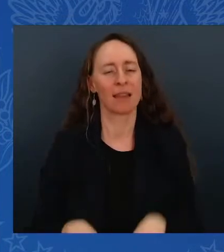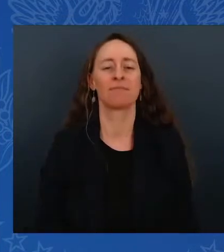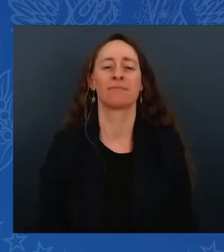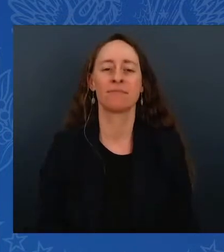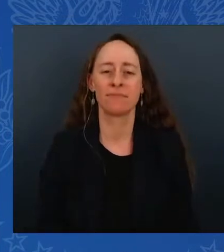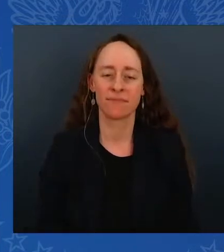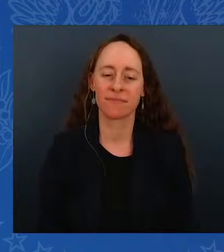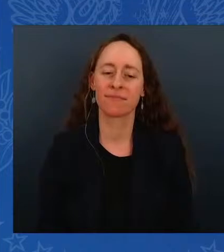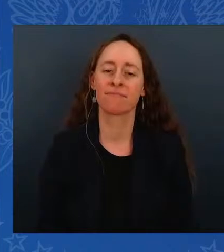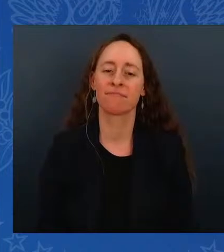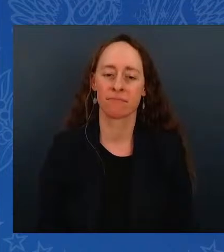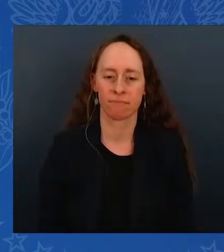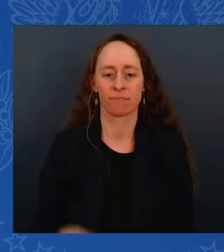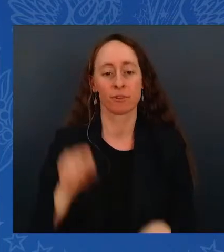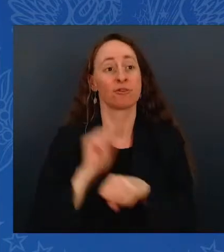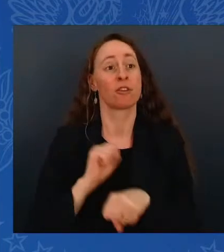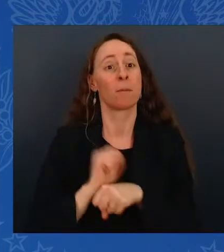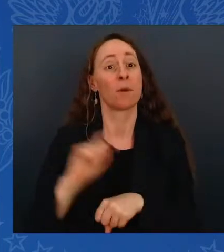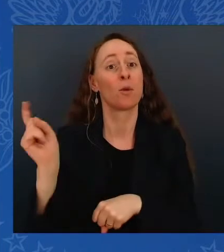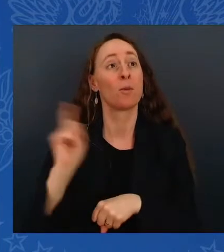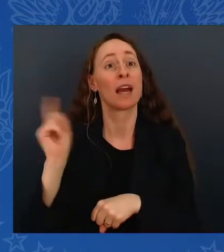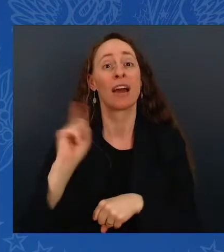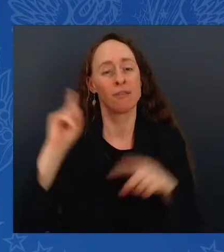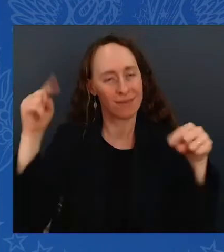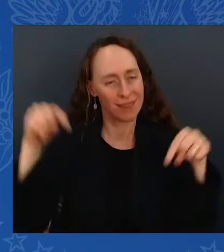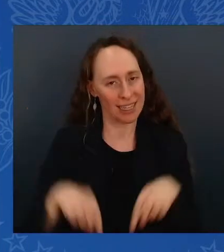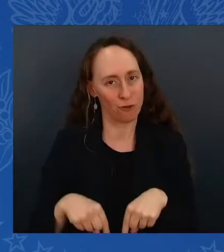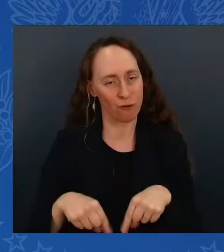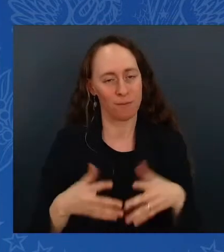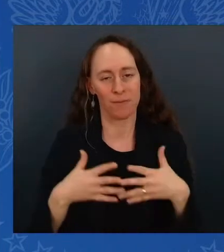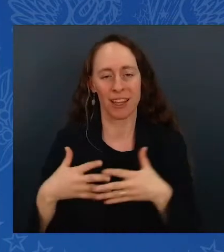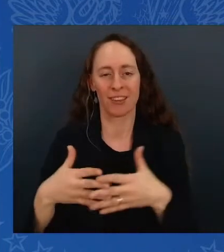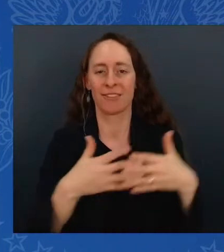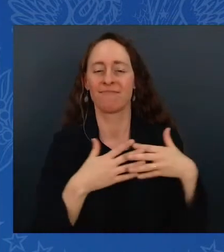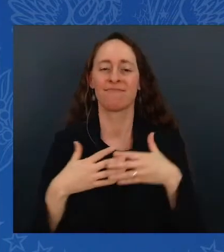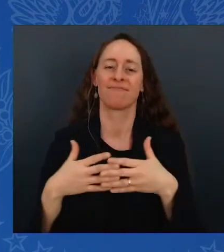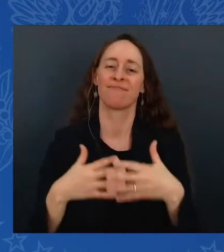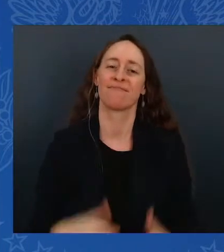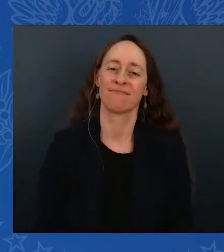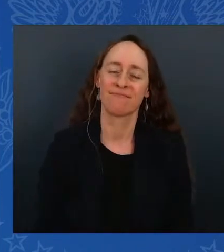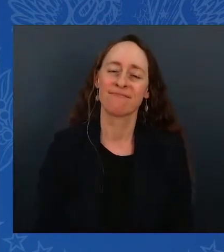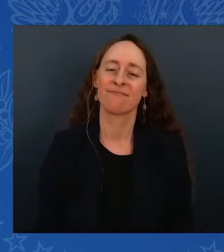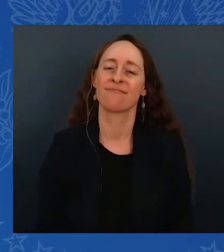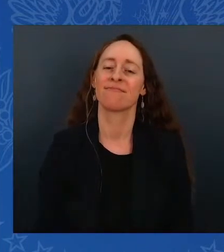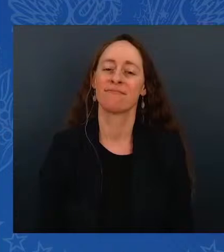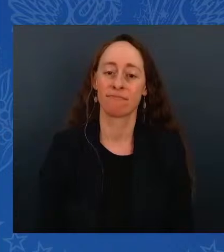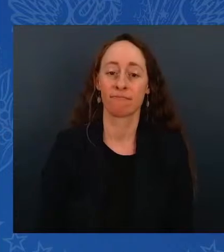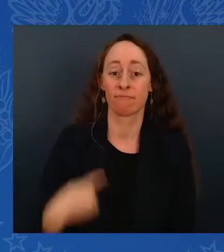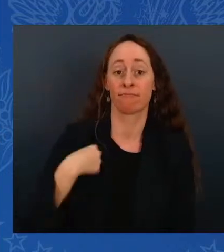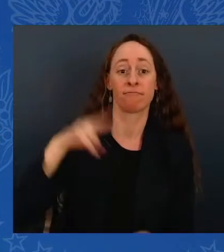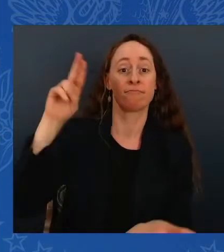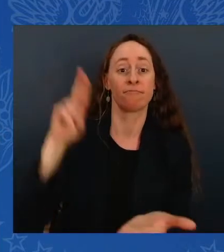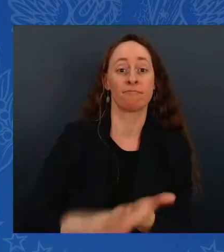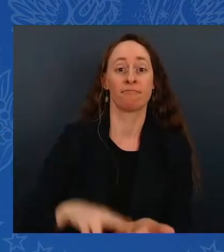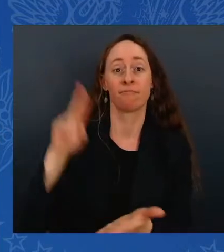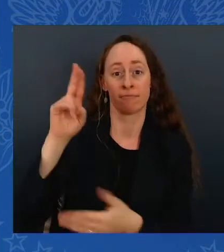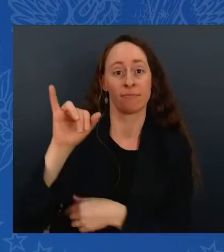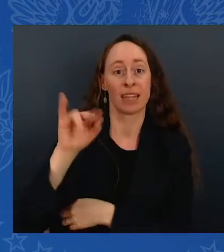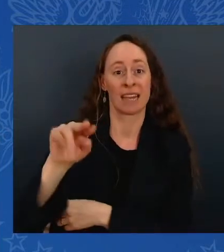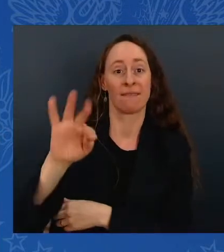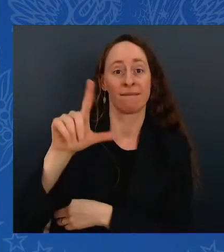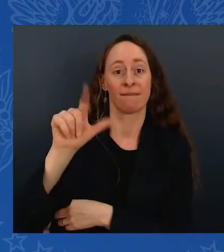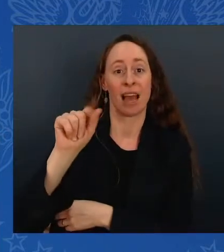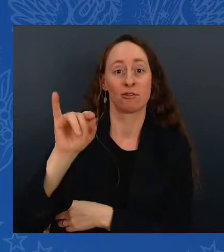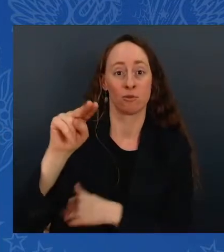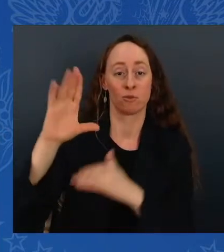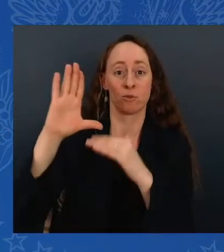But that's not all. I wrote and signed the law, the Inflation Reduction Act, the most significant climate law ever anywhere in the history of the world. When